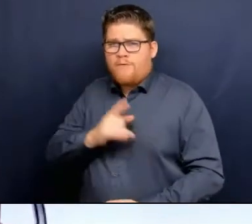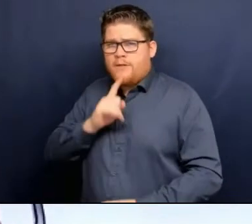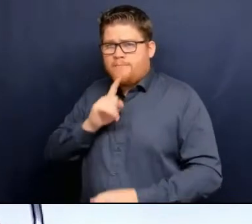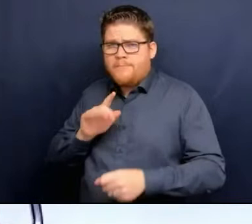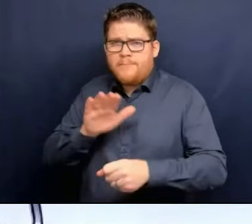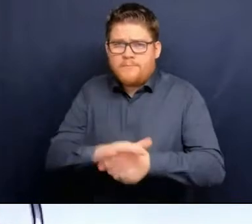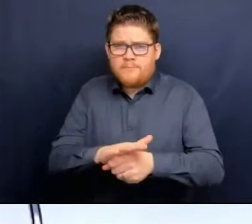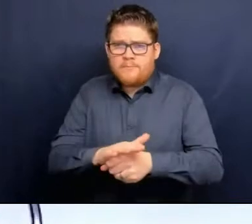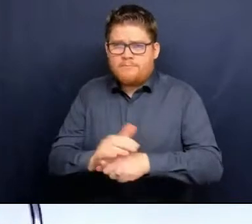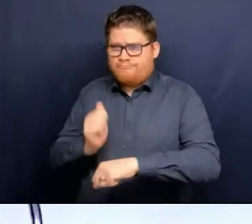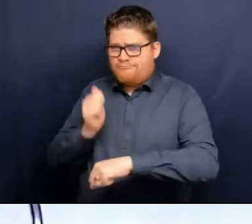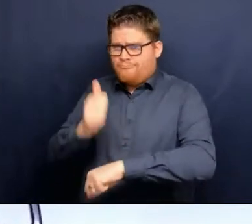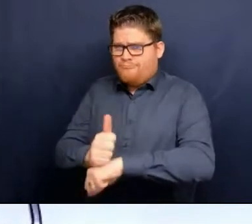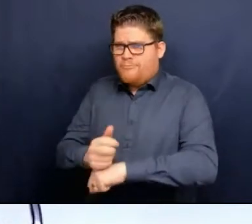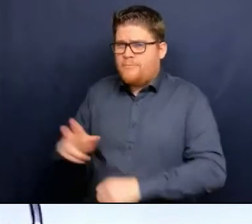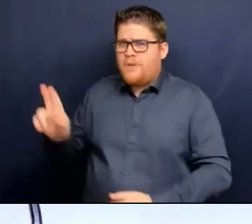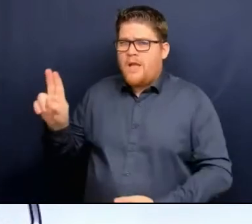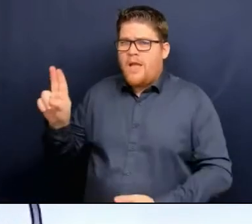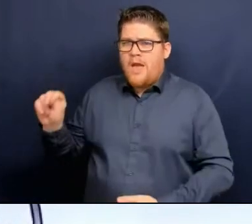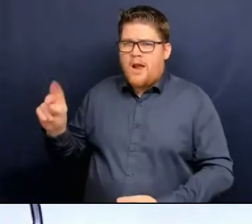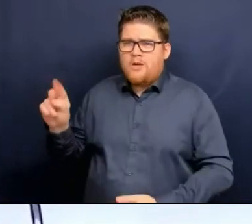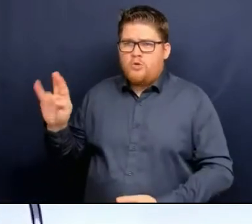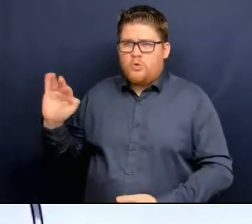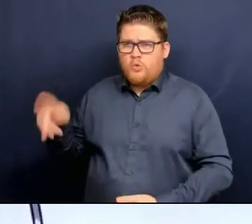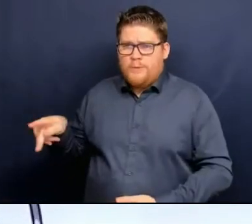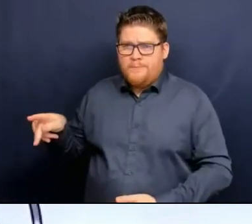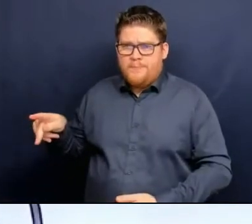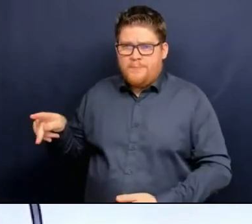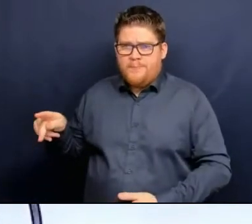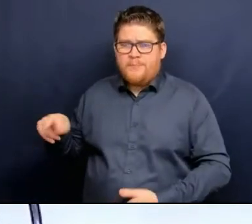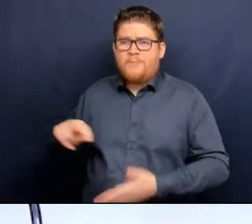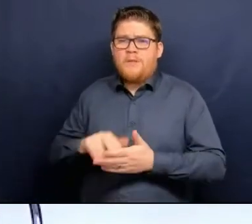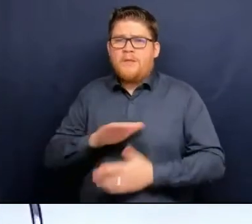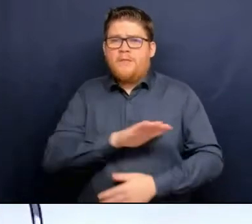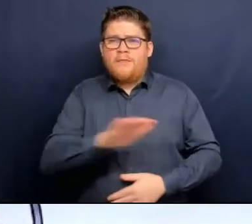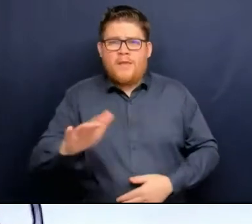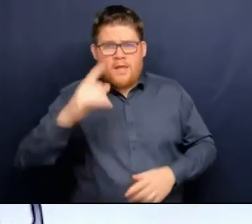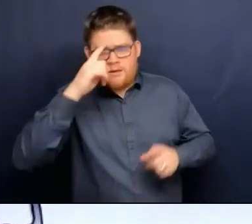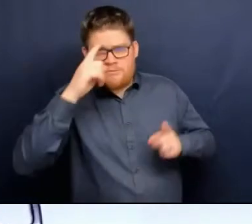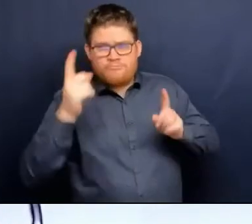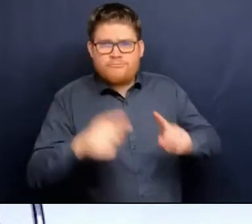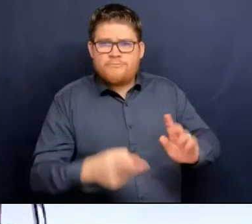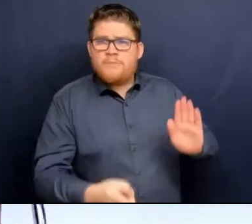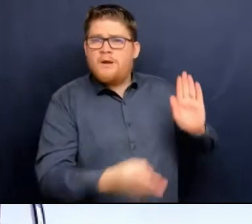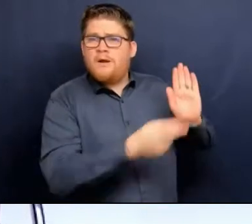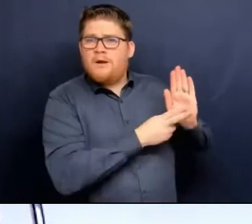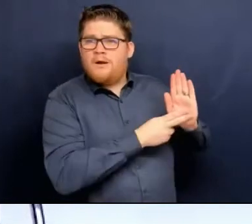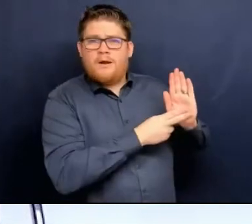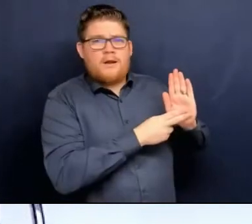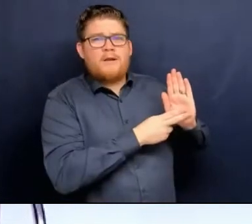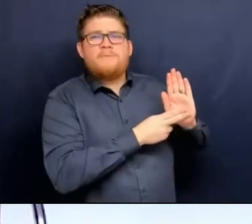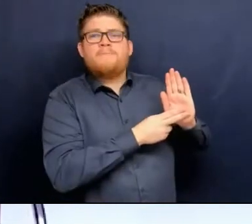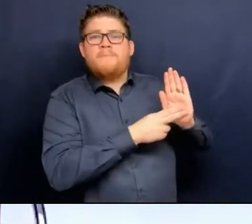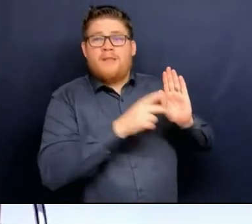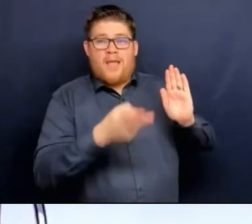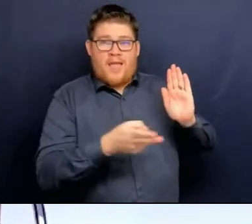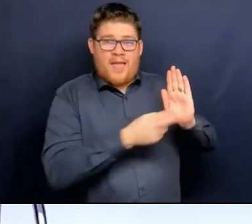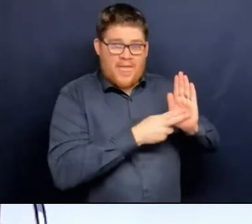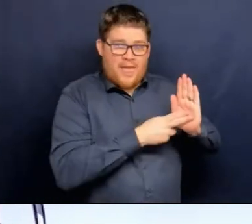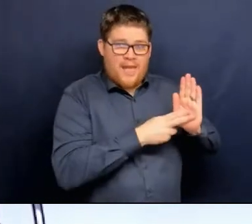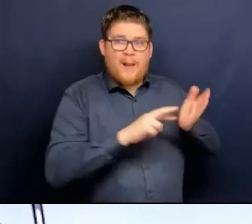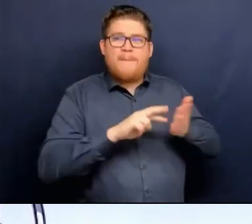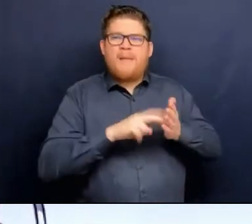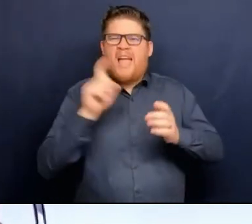and recommitting to our treaty relationship. The action plan goes one step further. The action plan